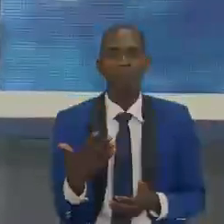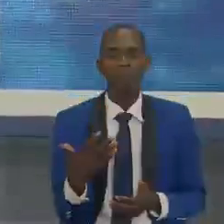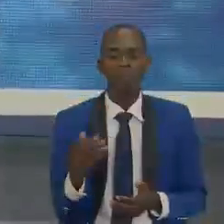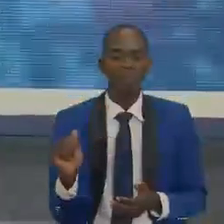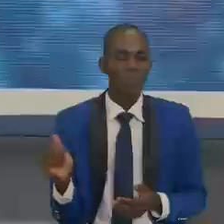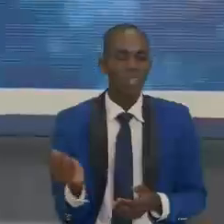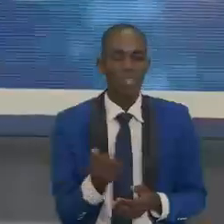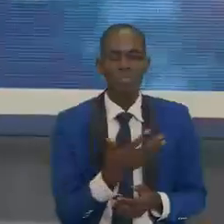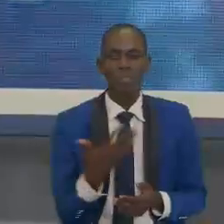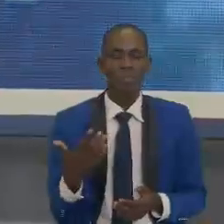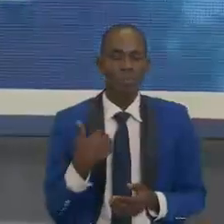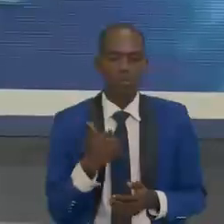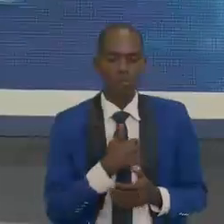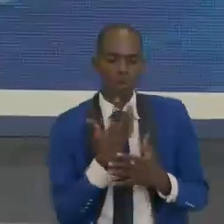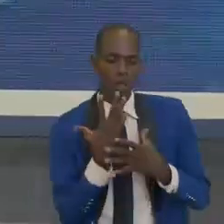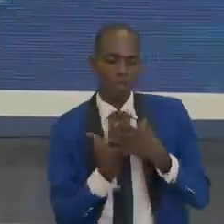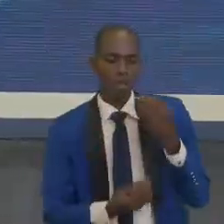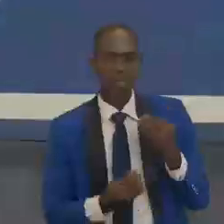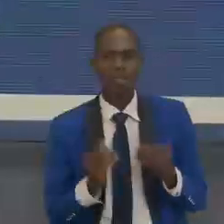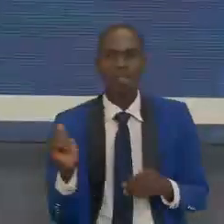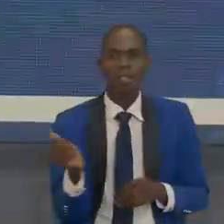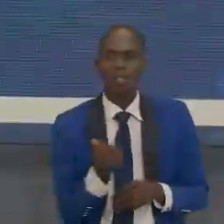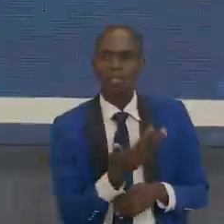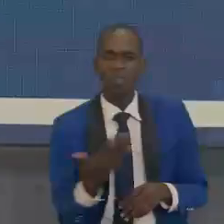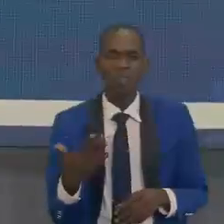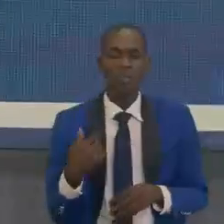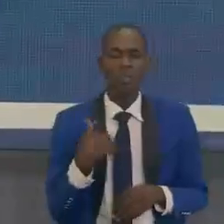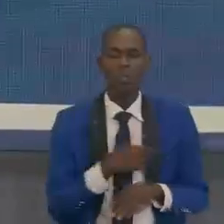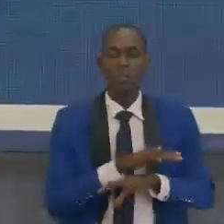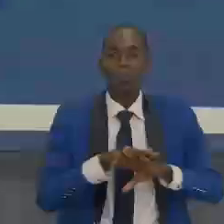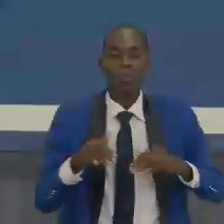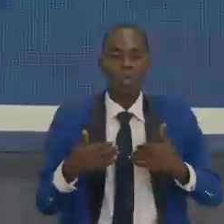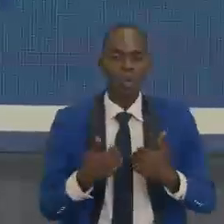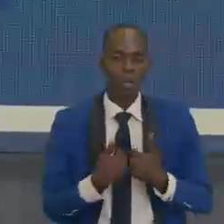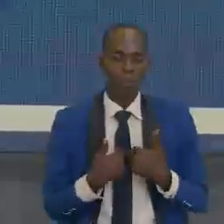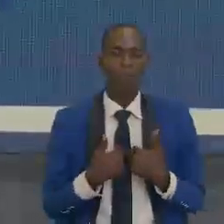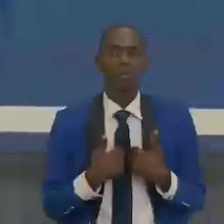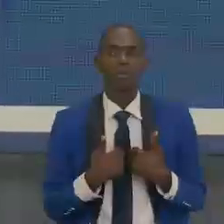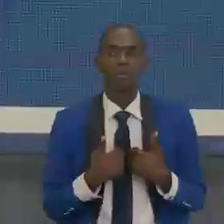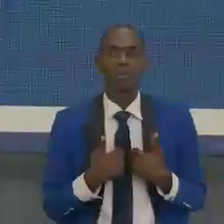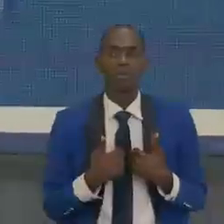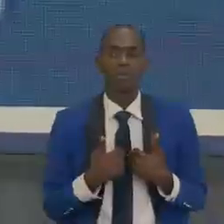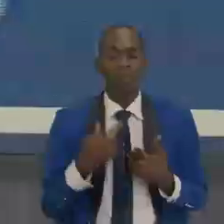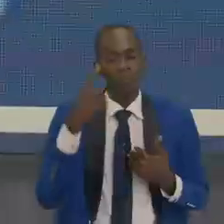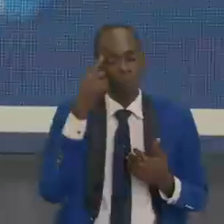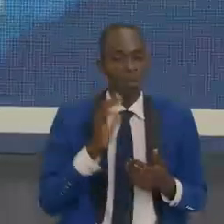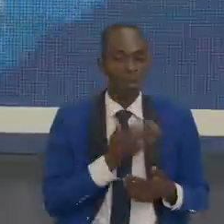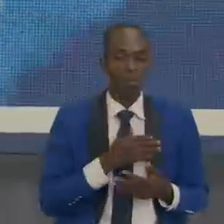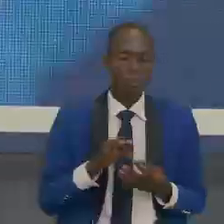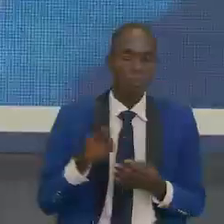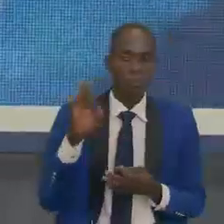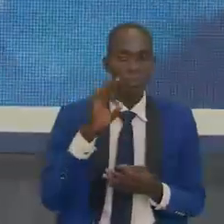Anything we lack, anything we do not have, for our spirit, for